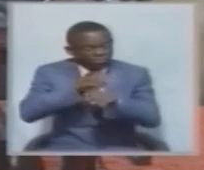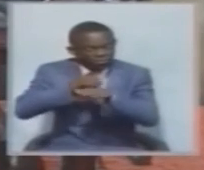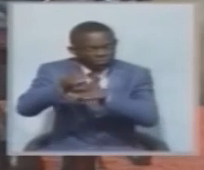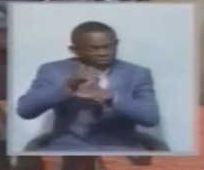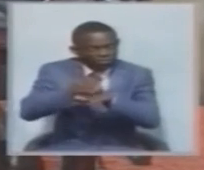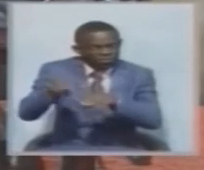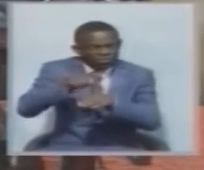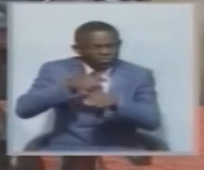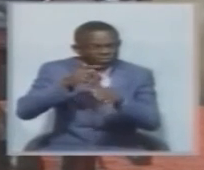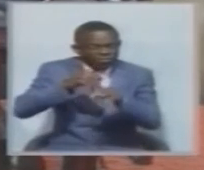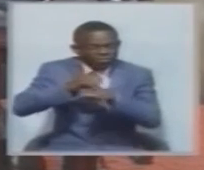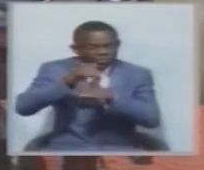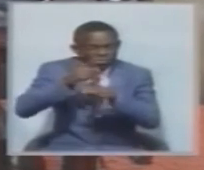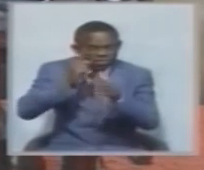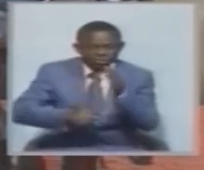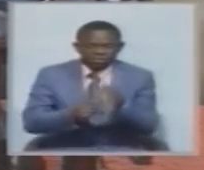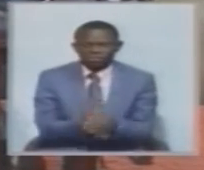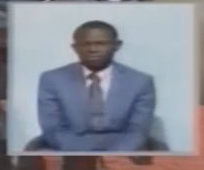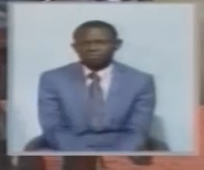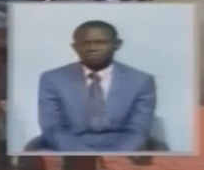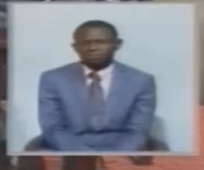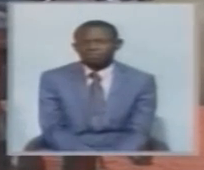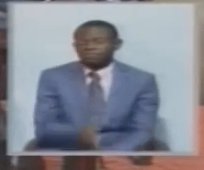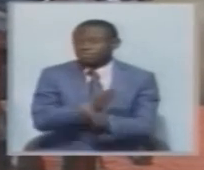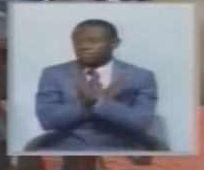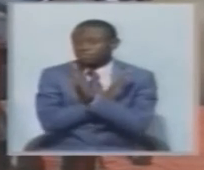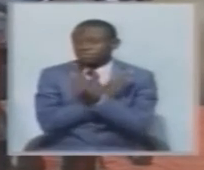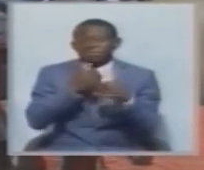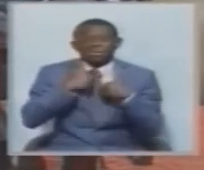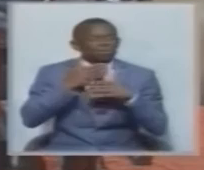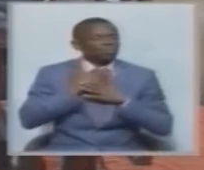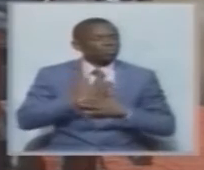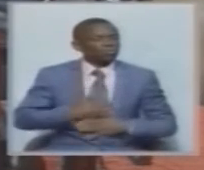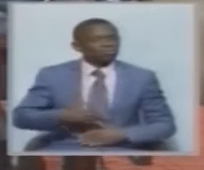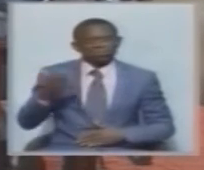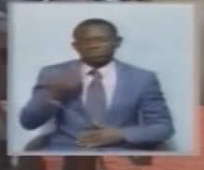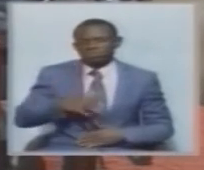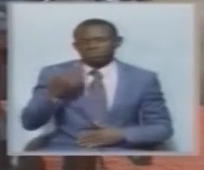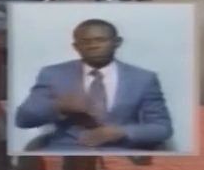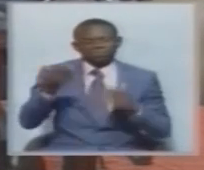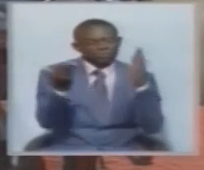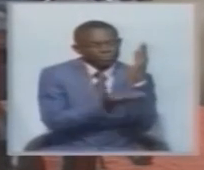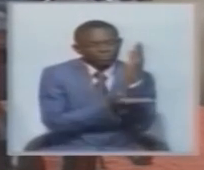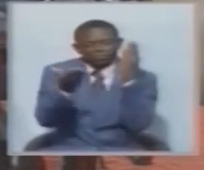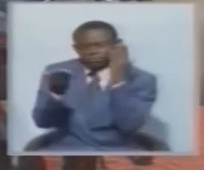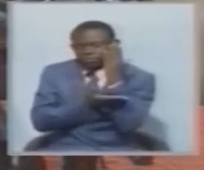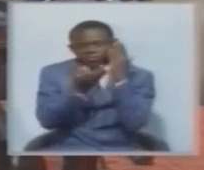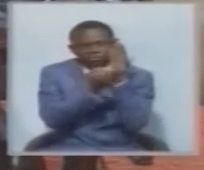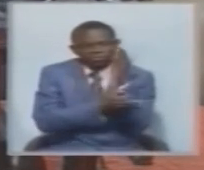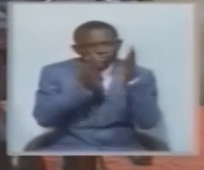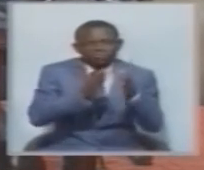being a beacon of peace and, good hospitality. So I would urge the Zambians to accord our visitors the